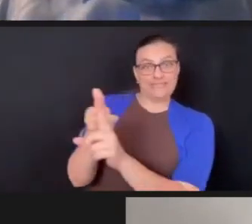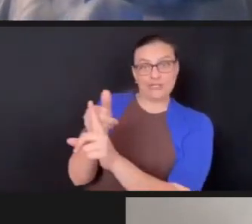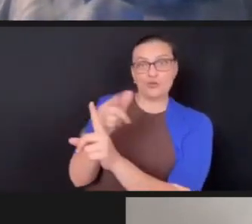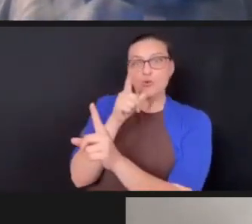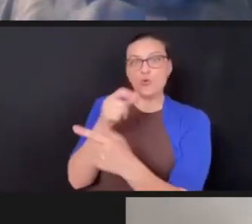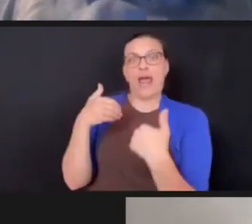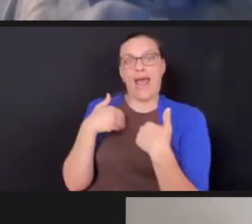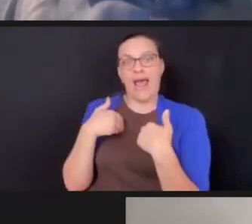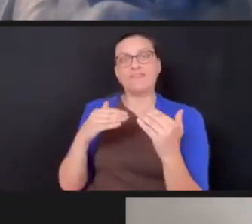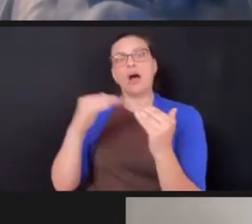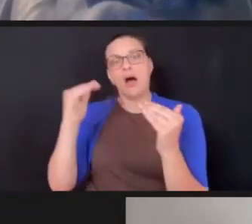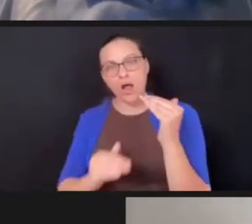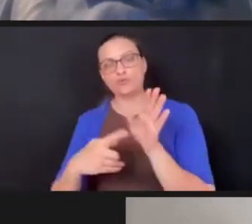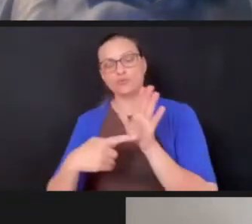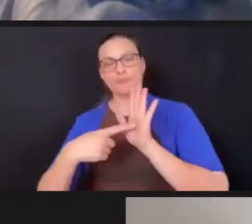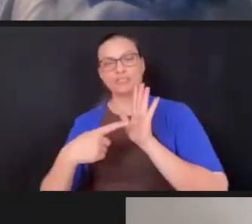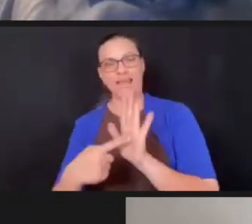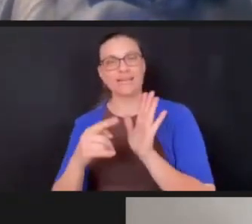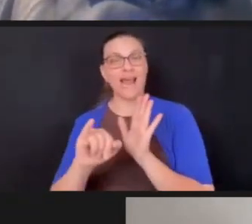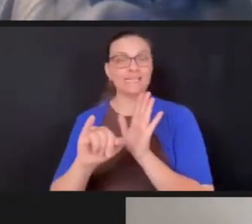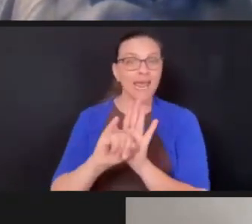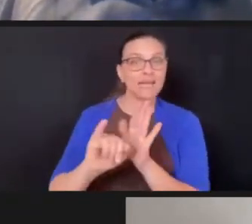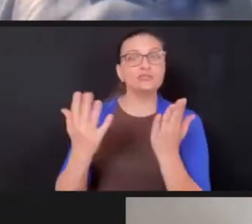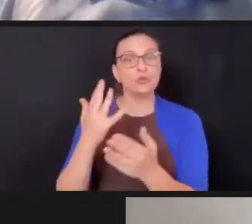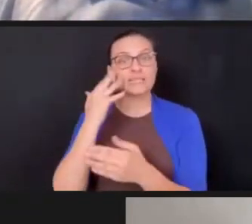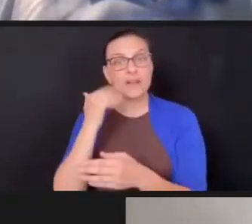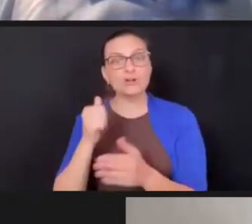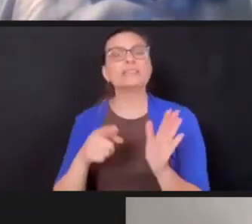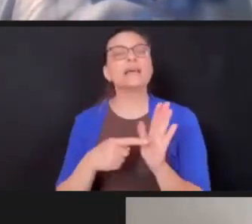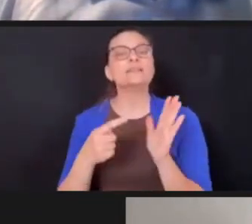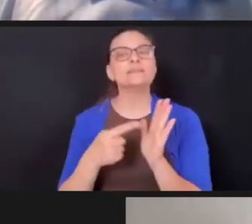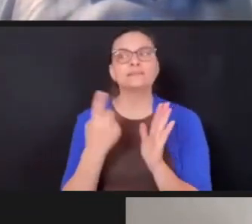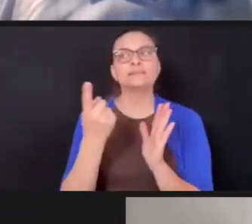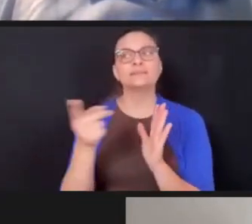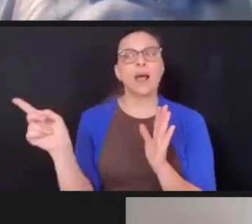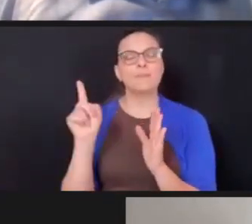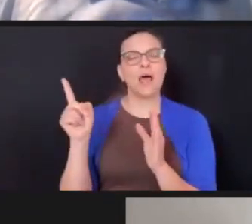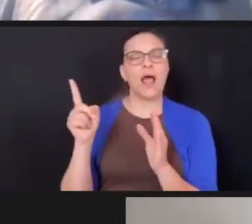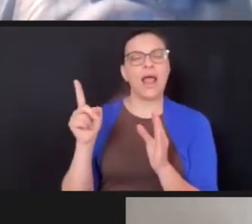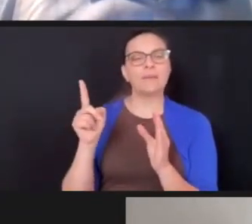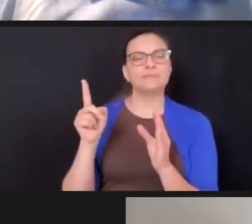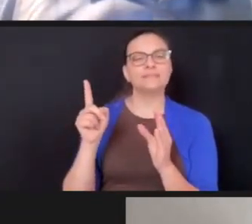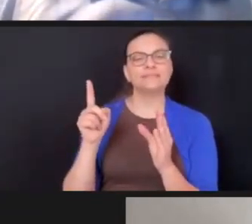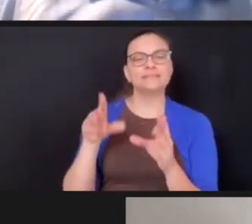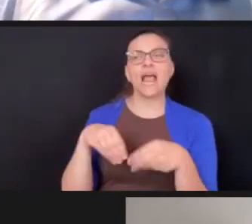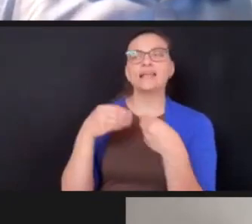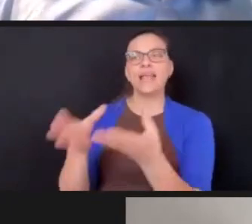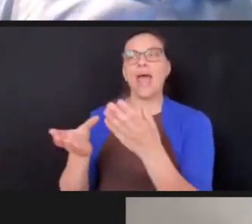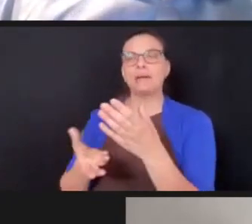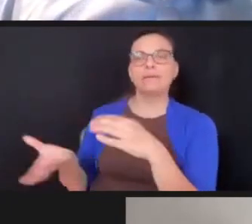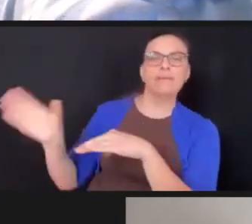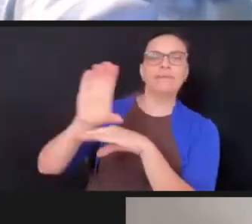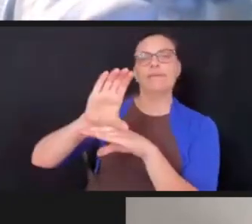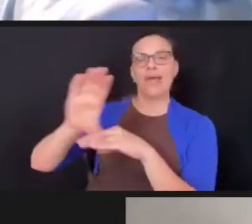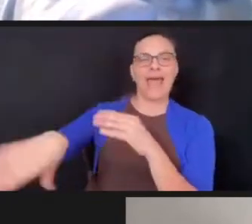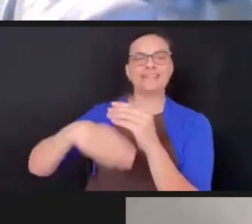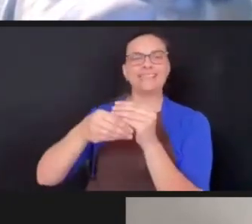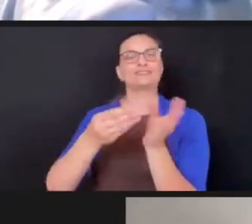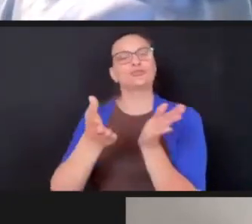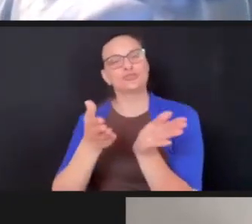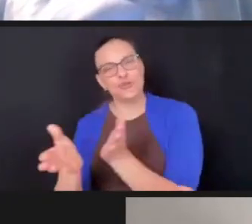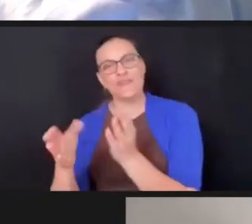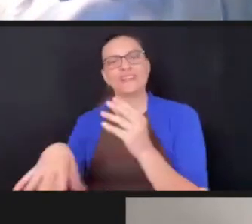or experiences sometimes get additional like service mentoring burdens. We know, for instance, that